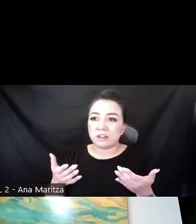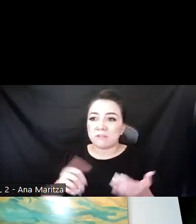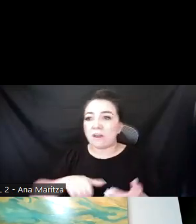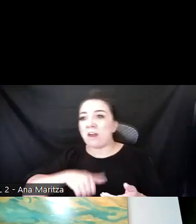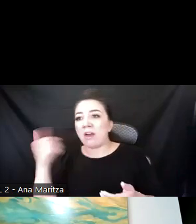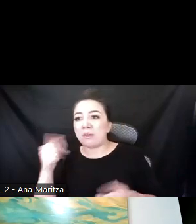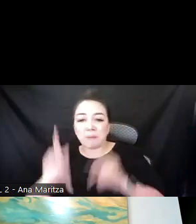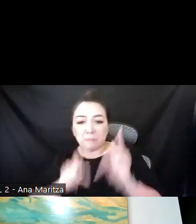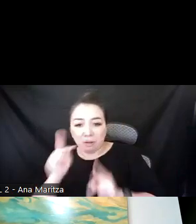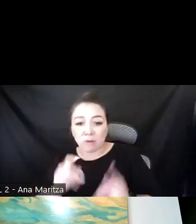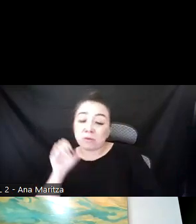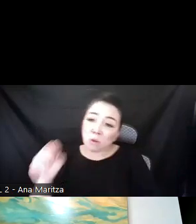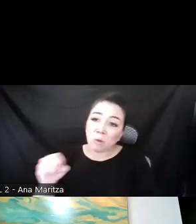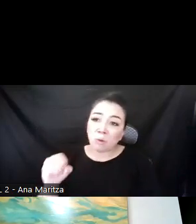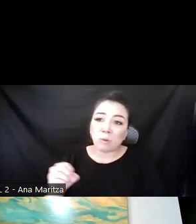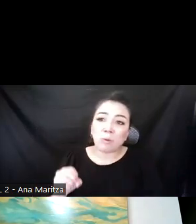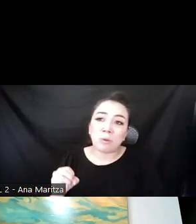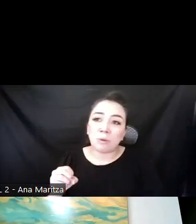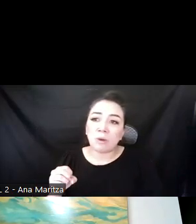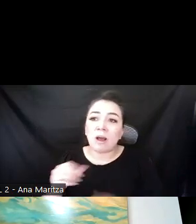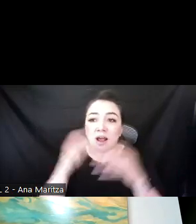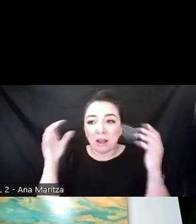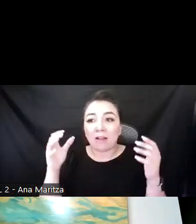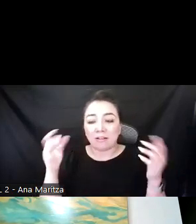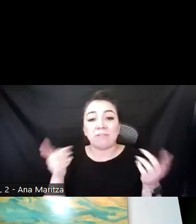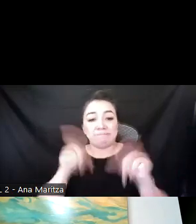other people. So lots to come.